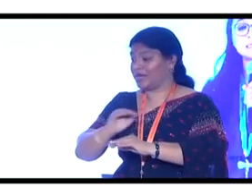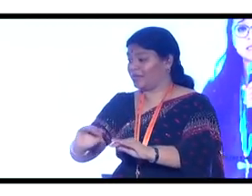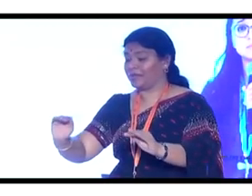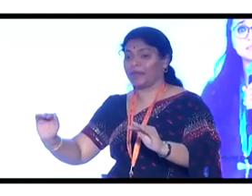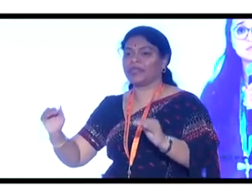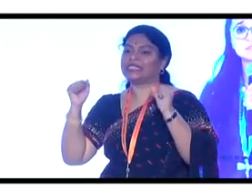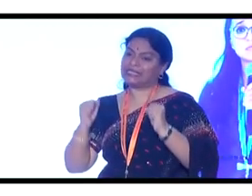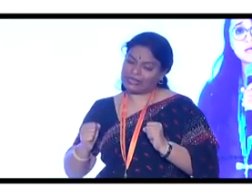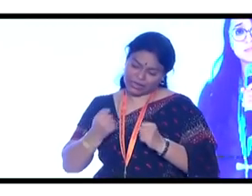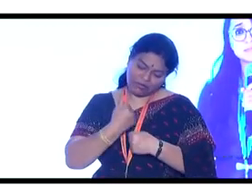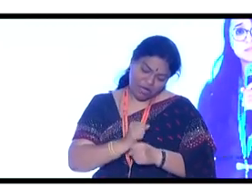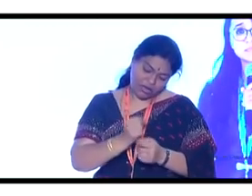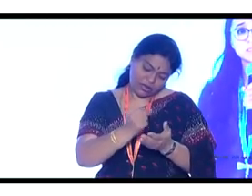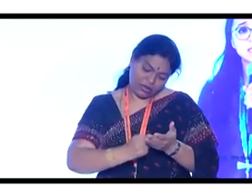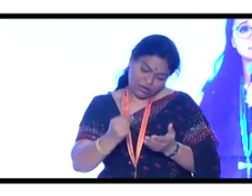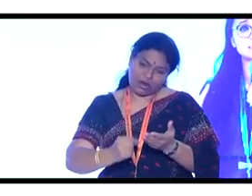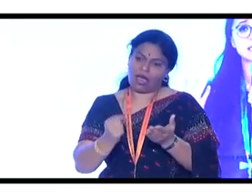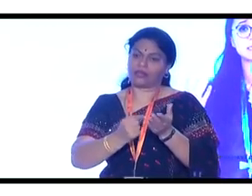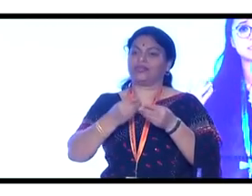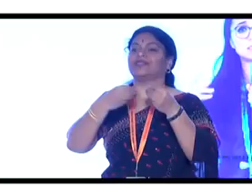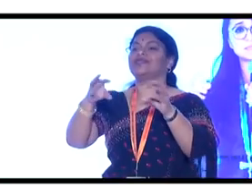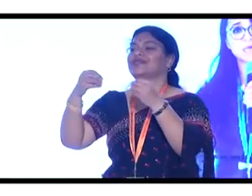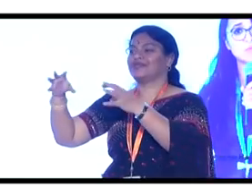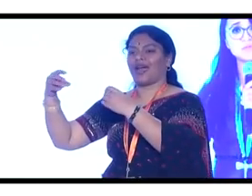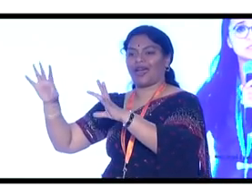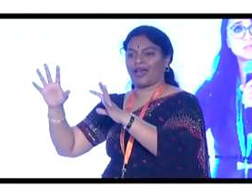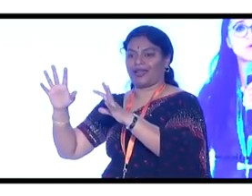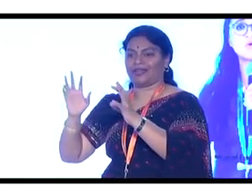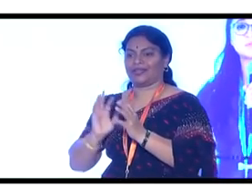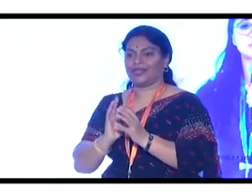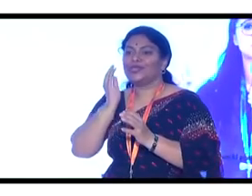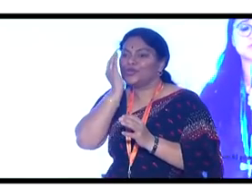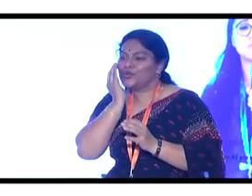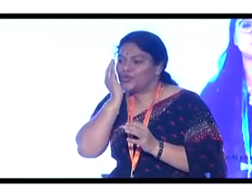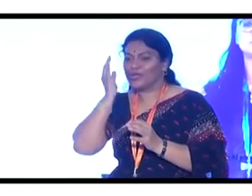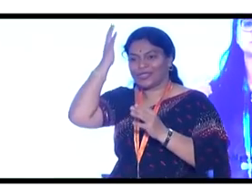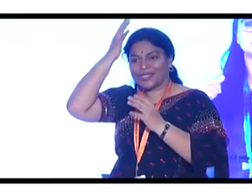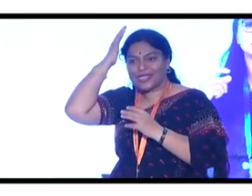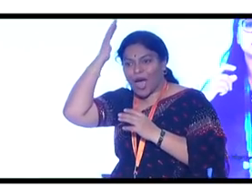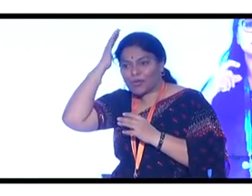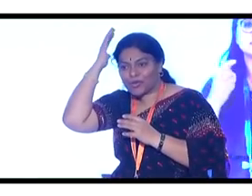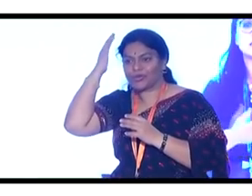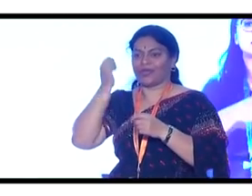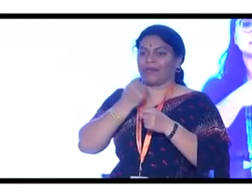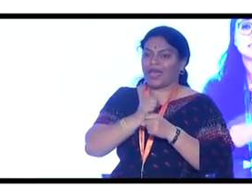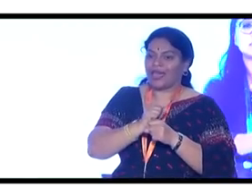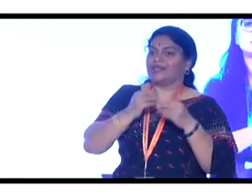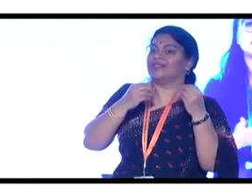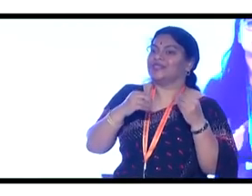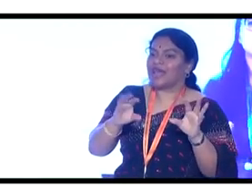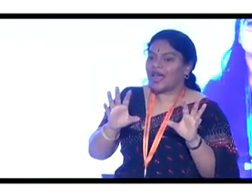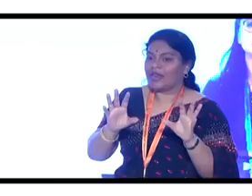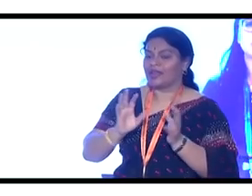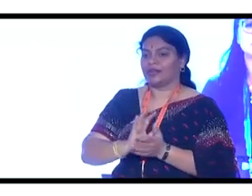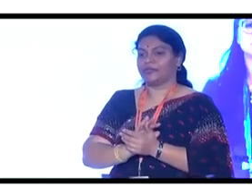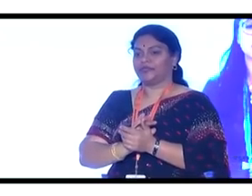the handmade greeting cards and sell the sabuns, the soaps and the shampoos and the diyas and candles that they